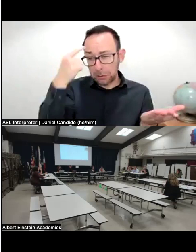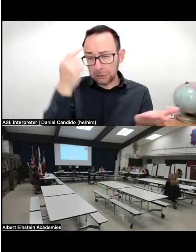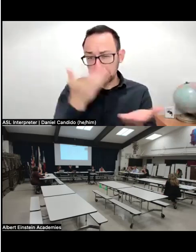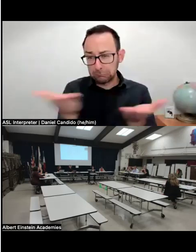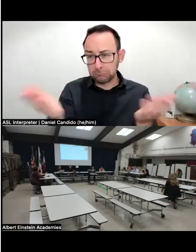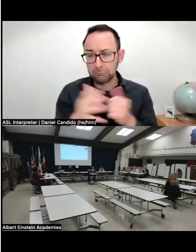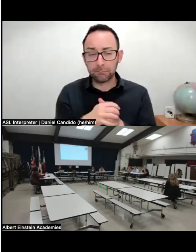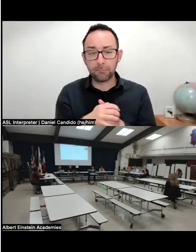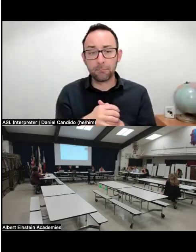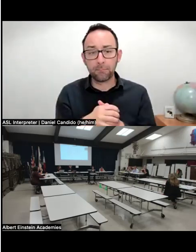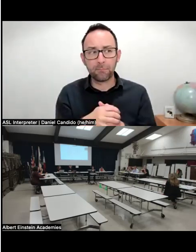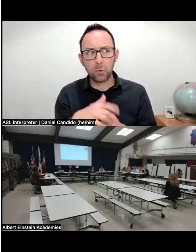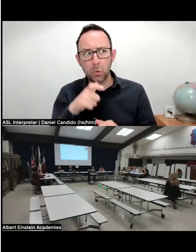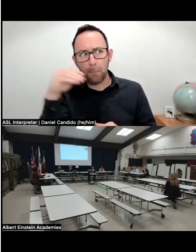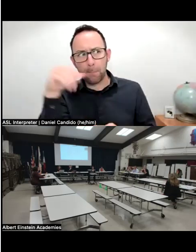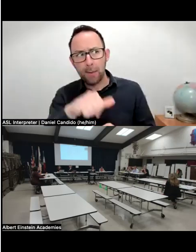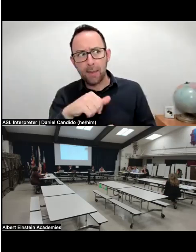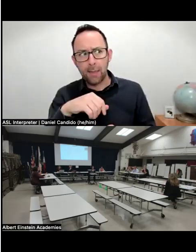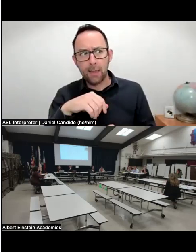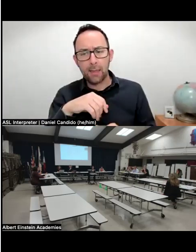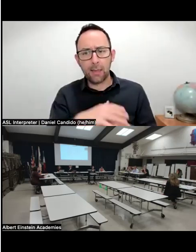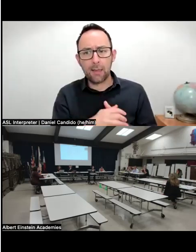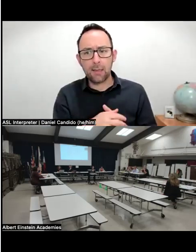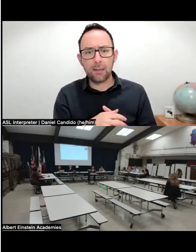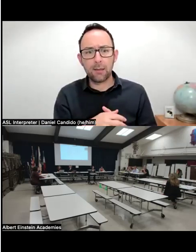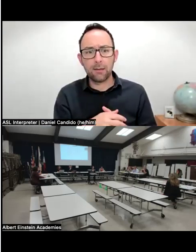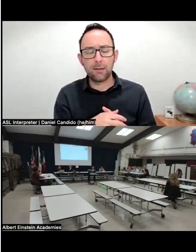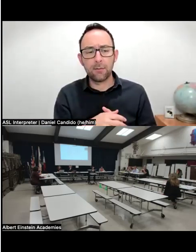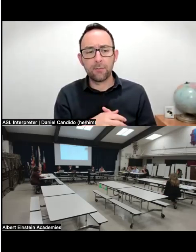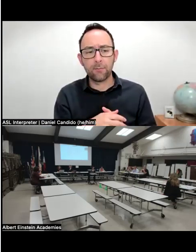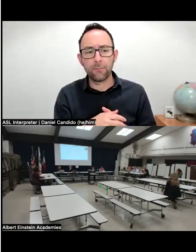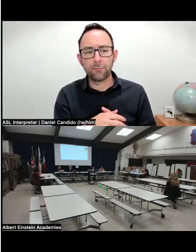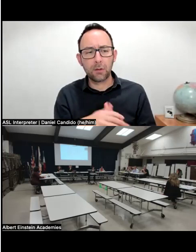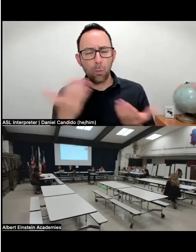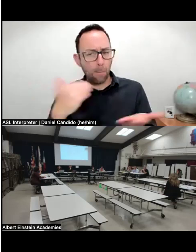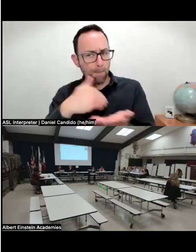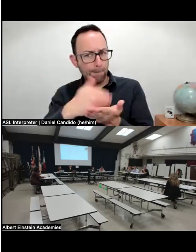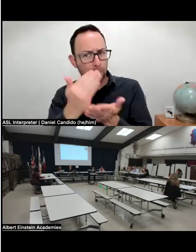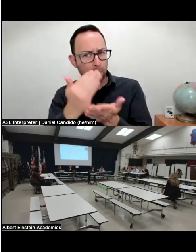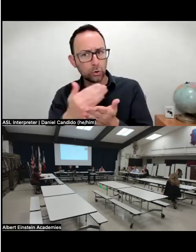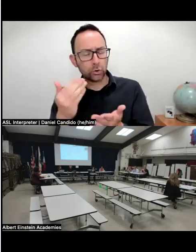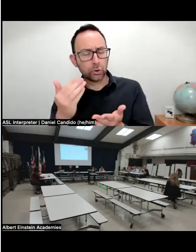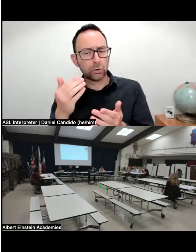Who's funding that? What's that? Who's currently funding those things? Is it coming out of school?